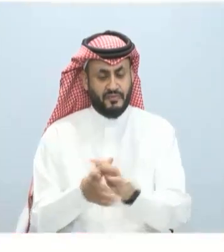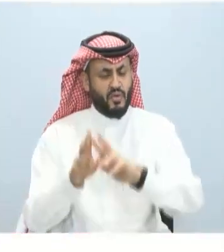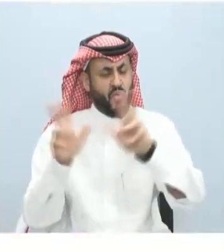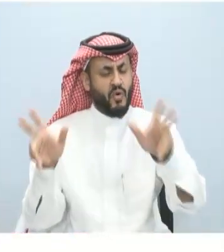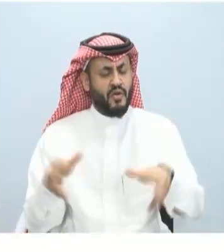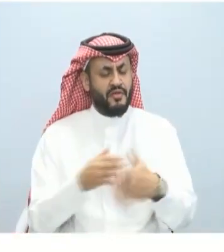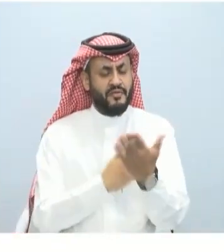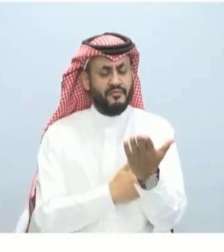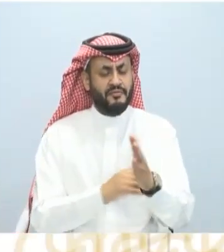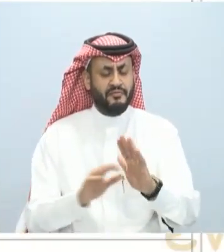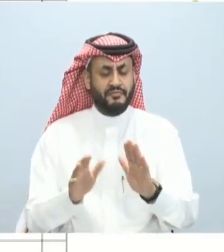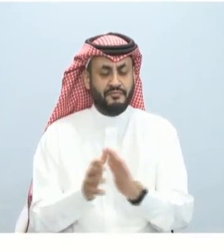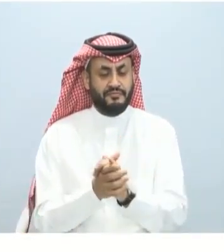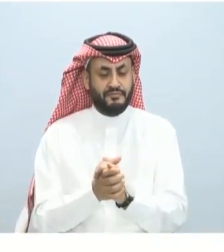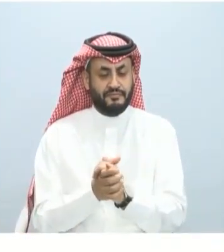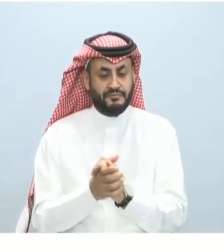here.